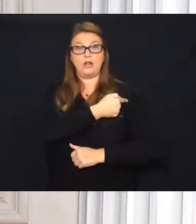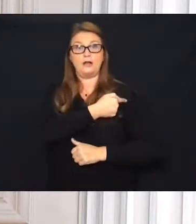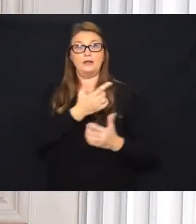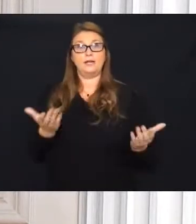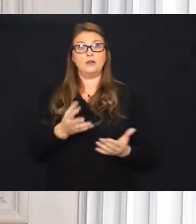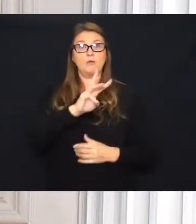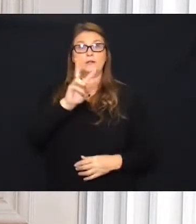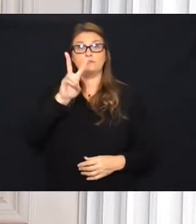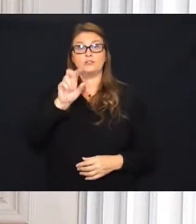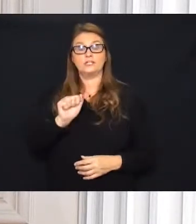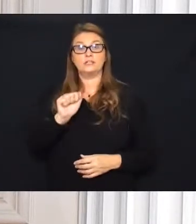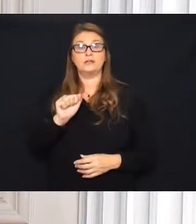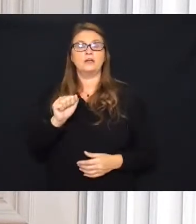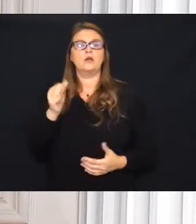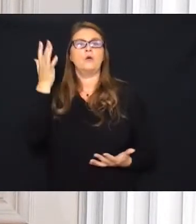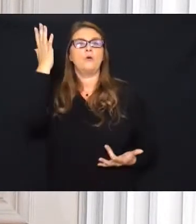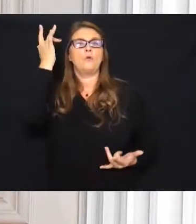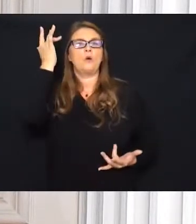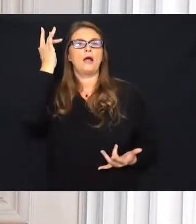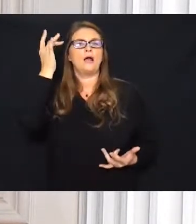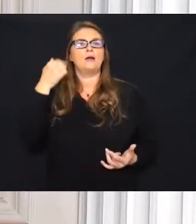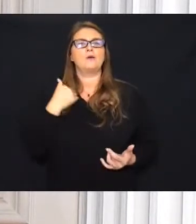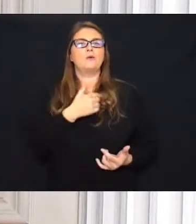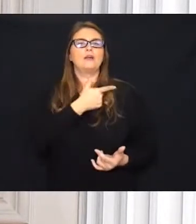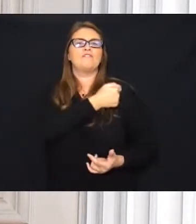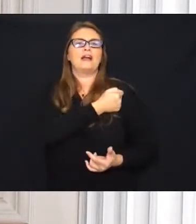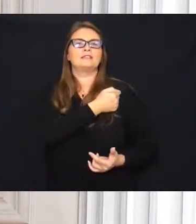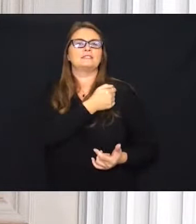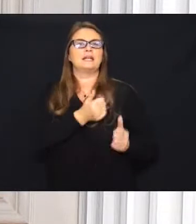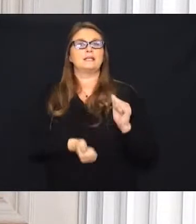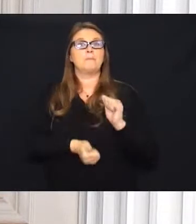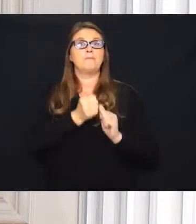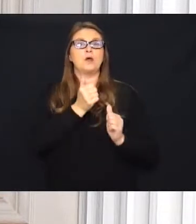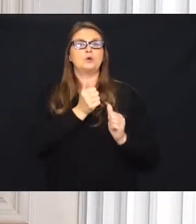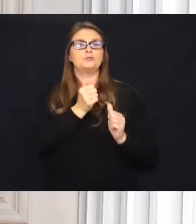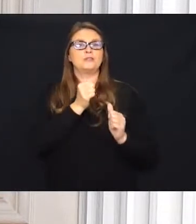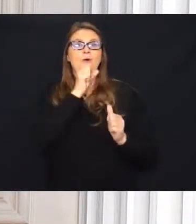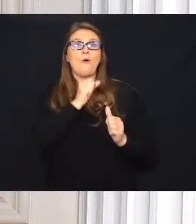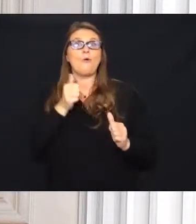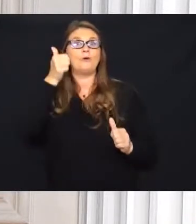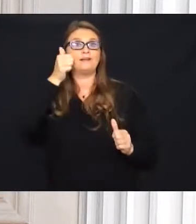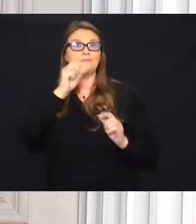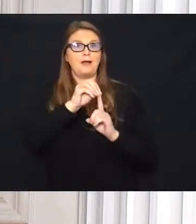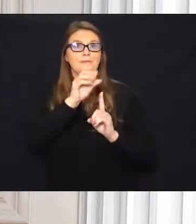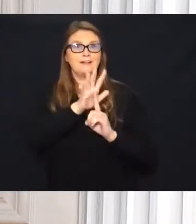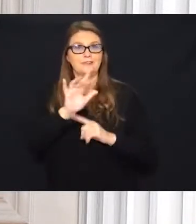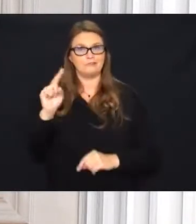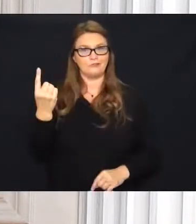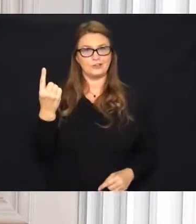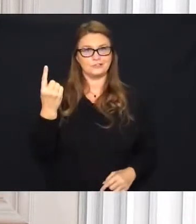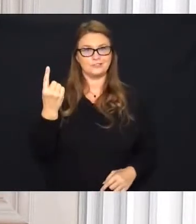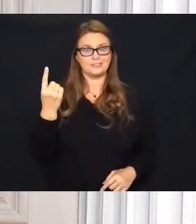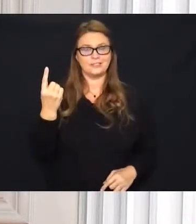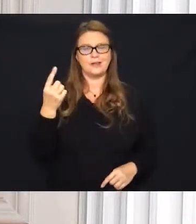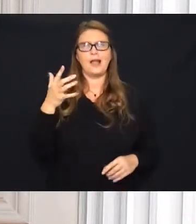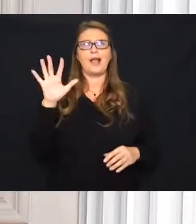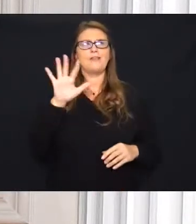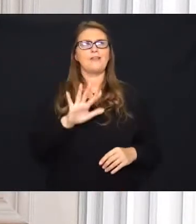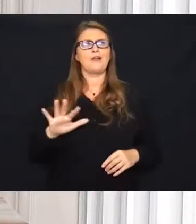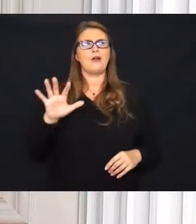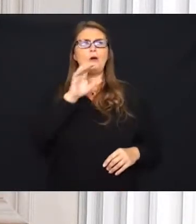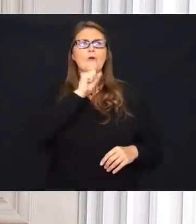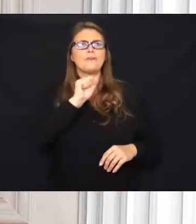Virginia is because we vaccinated our most vulnerable population first, nursing home, over 70,